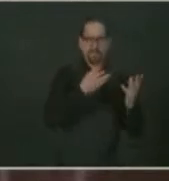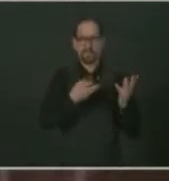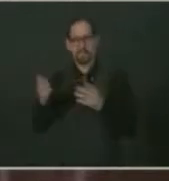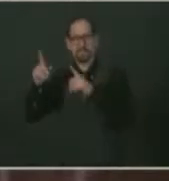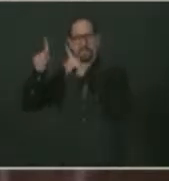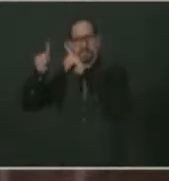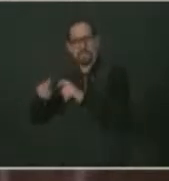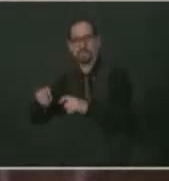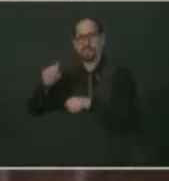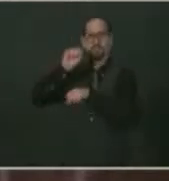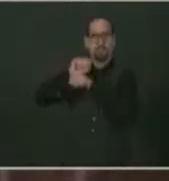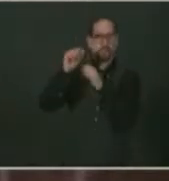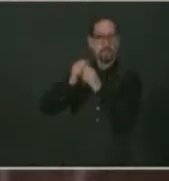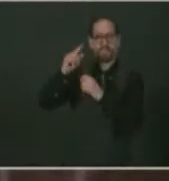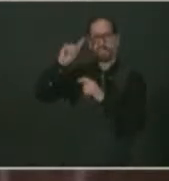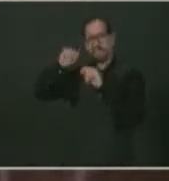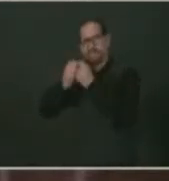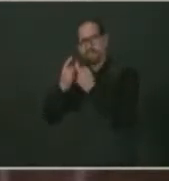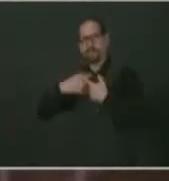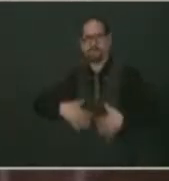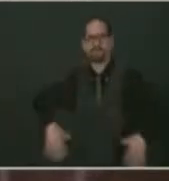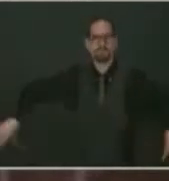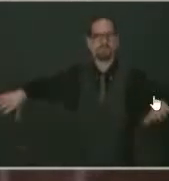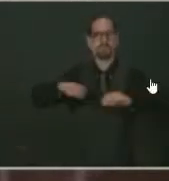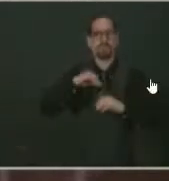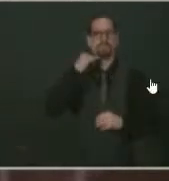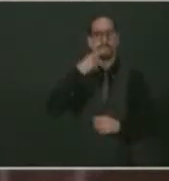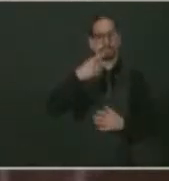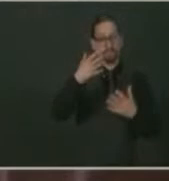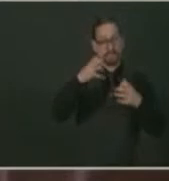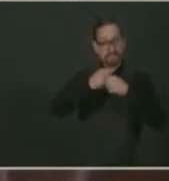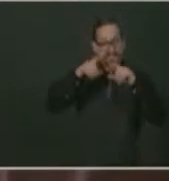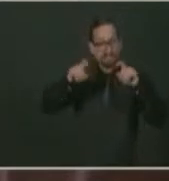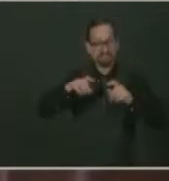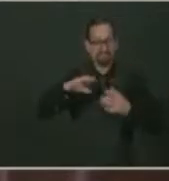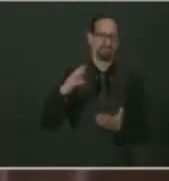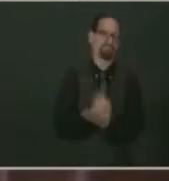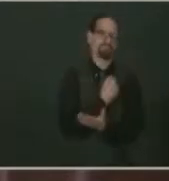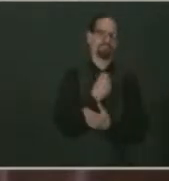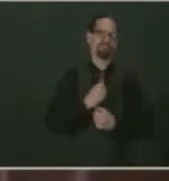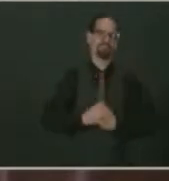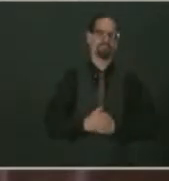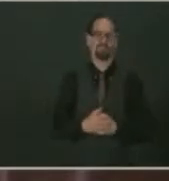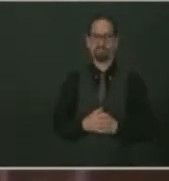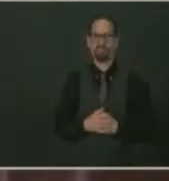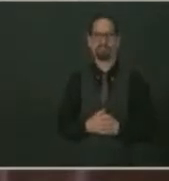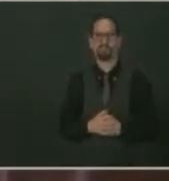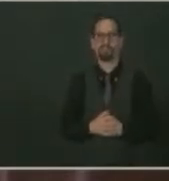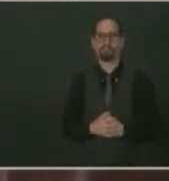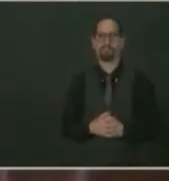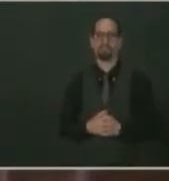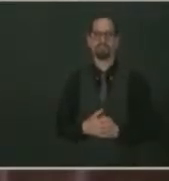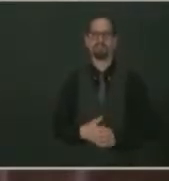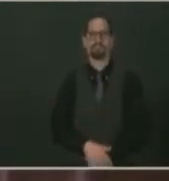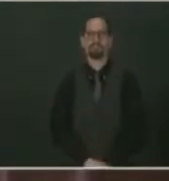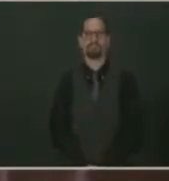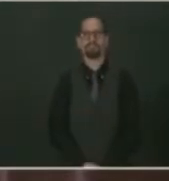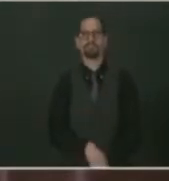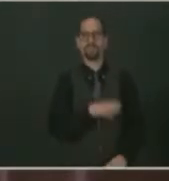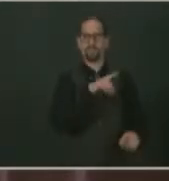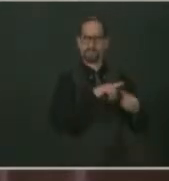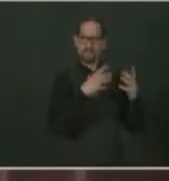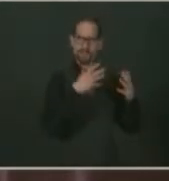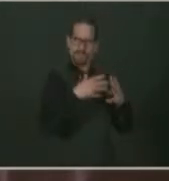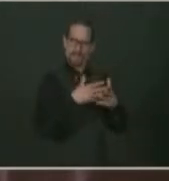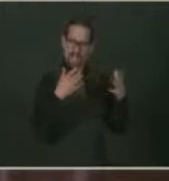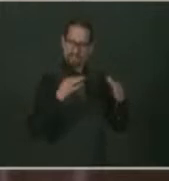who wants to get tested takes advantage of our state-of-the-art nation-leading system. Right, and you're